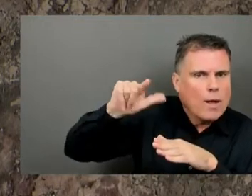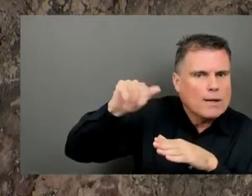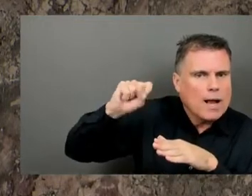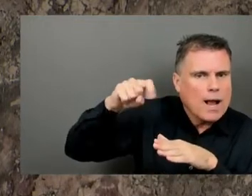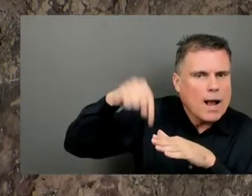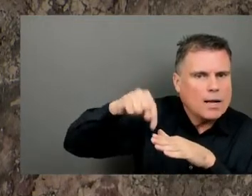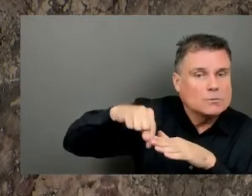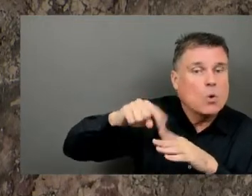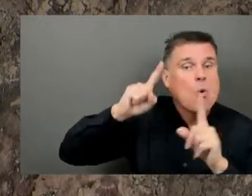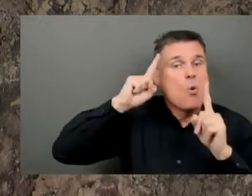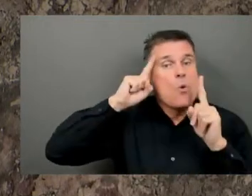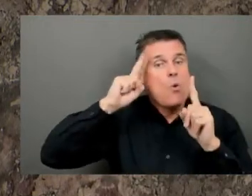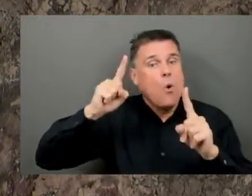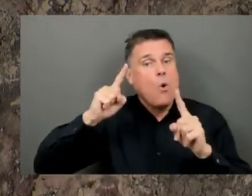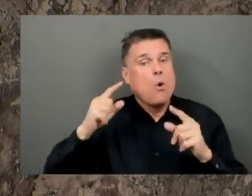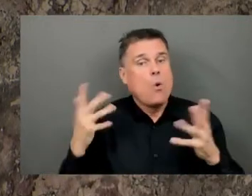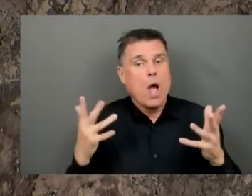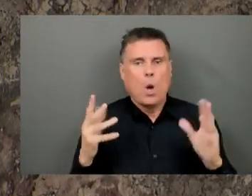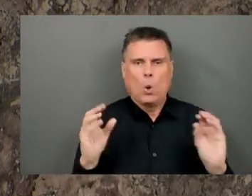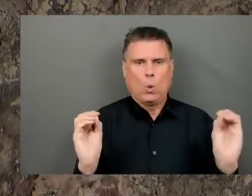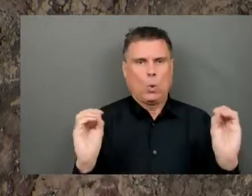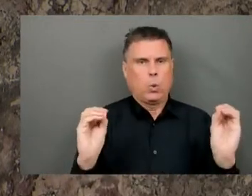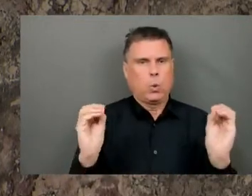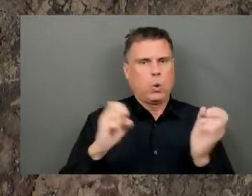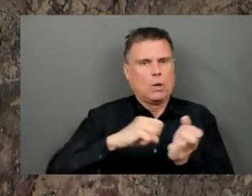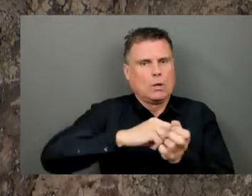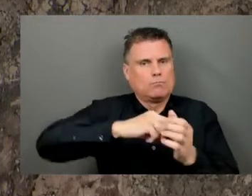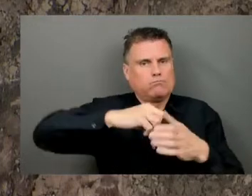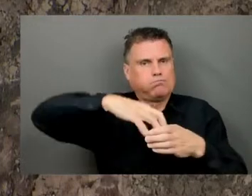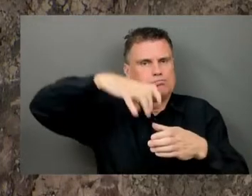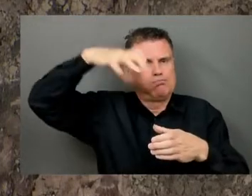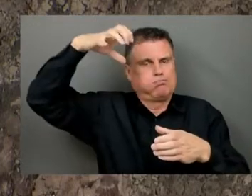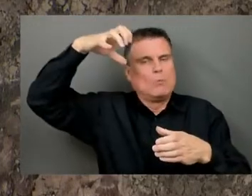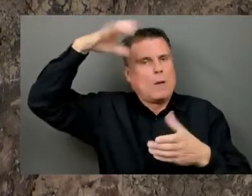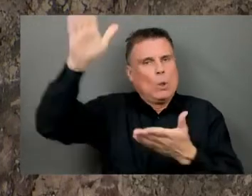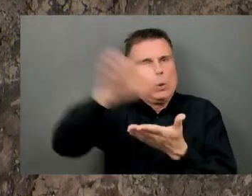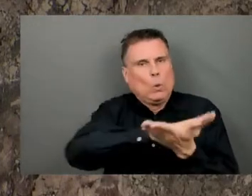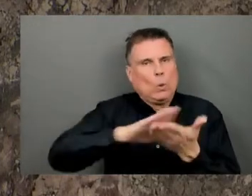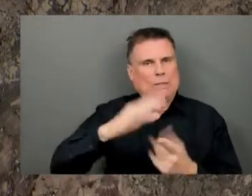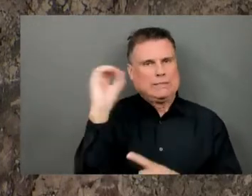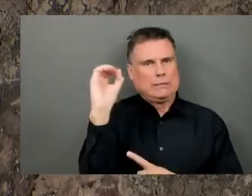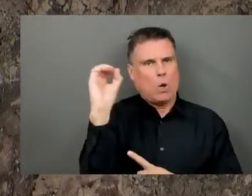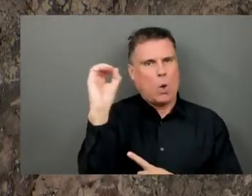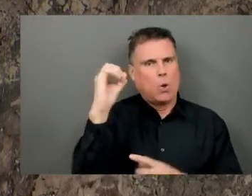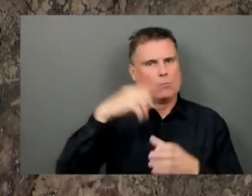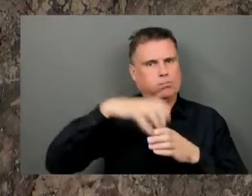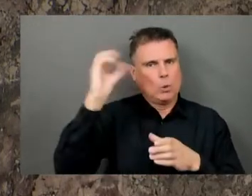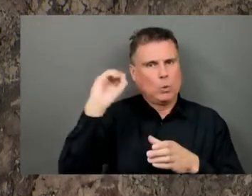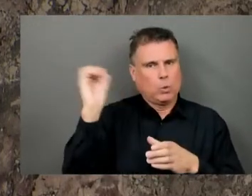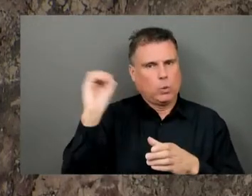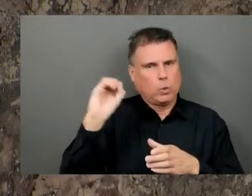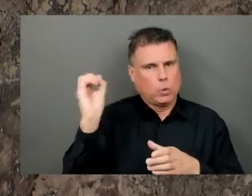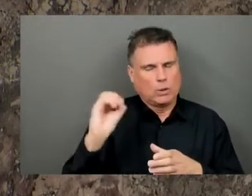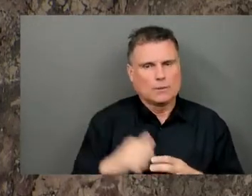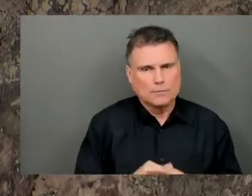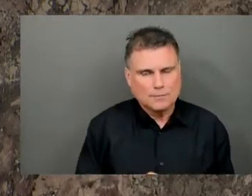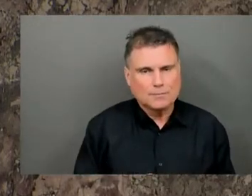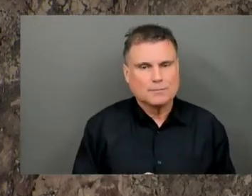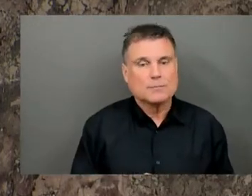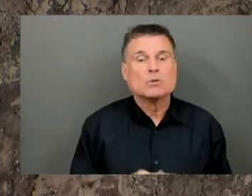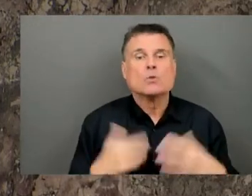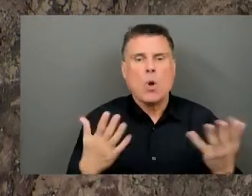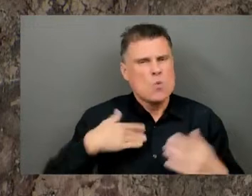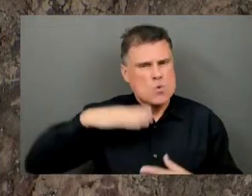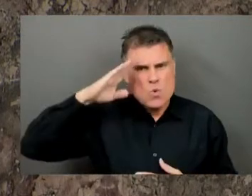way forward that balances the interests of all British Columbians, knowing we need to take strong action on climate, that we need to hold companies accountable